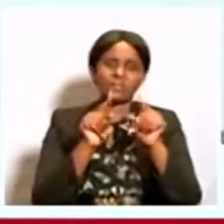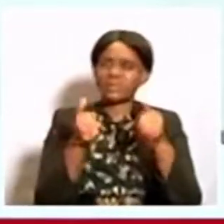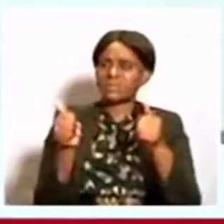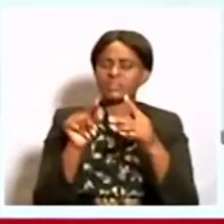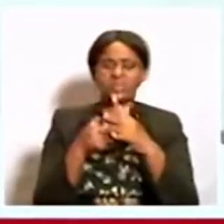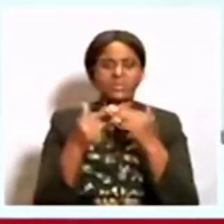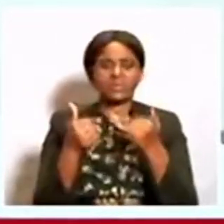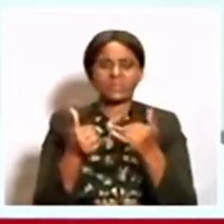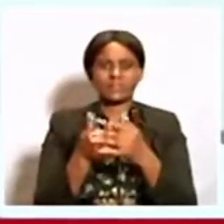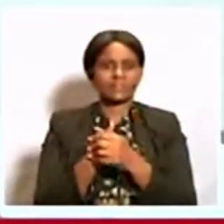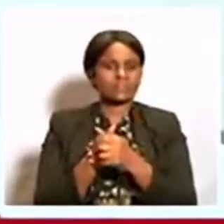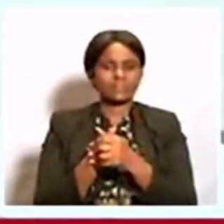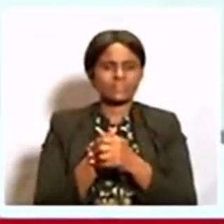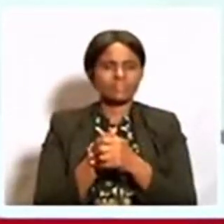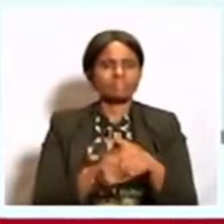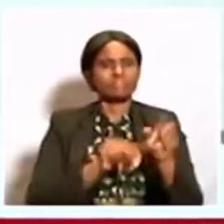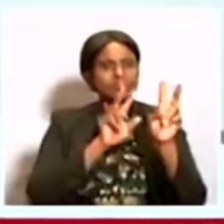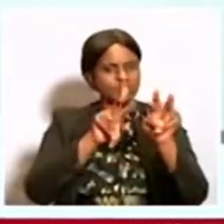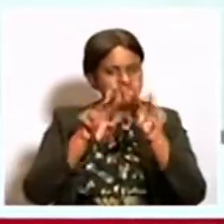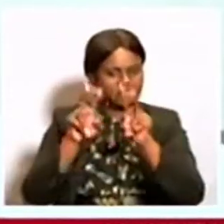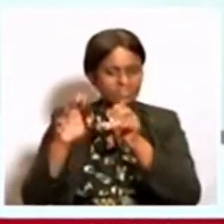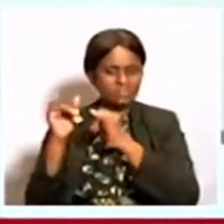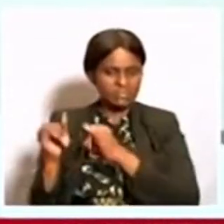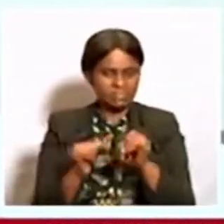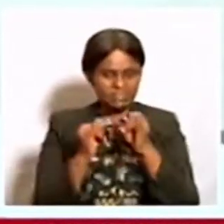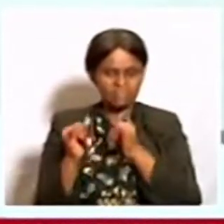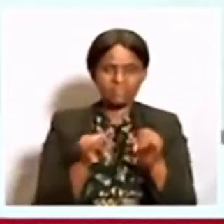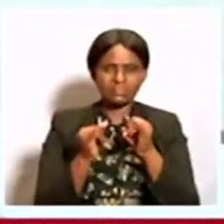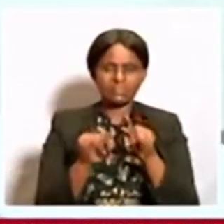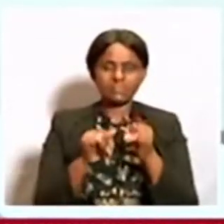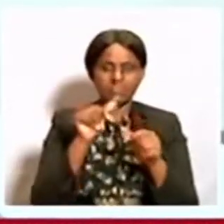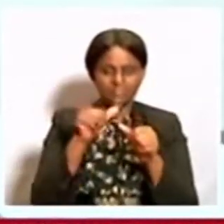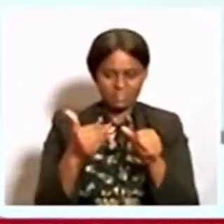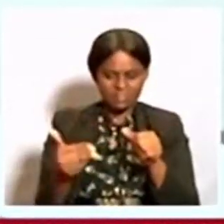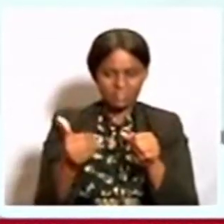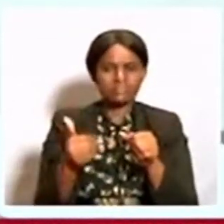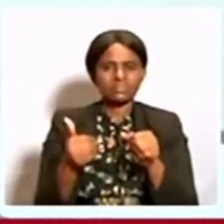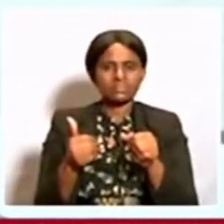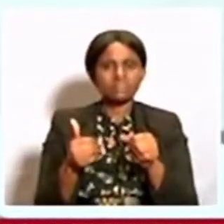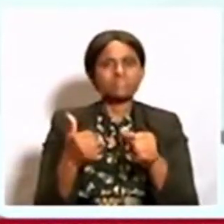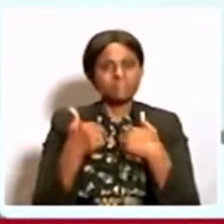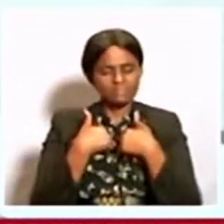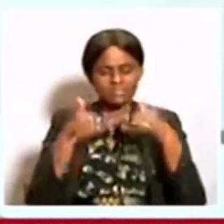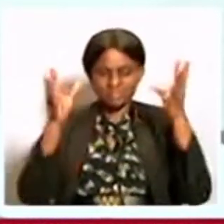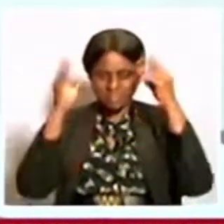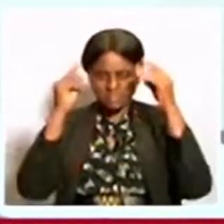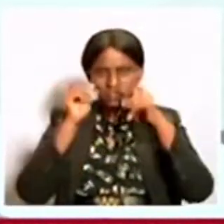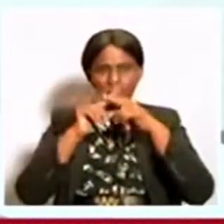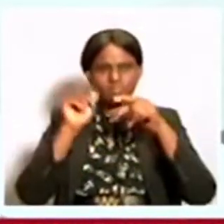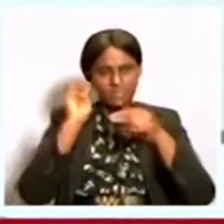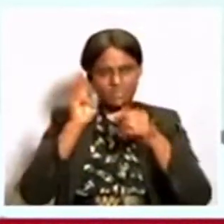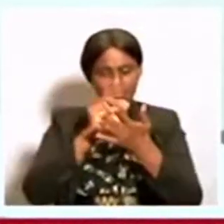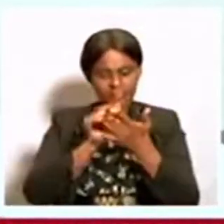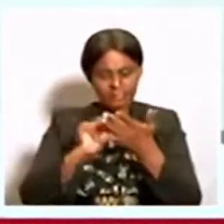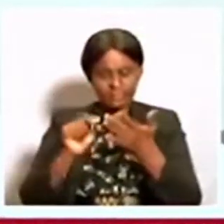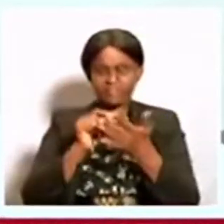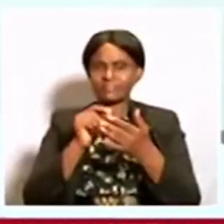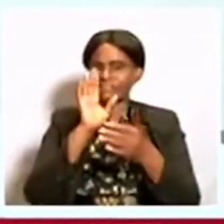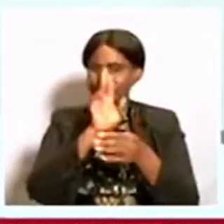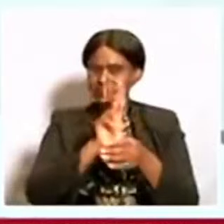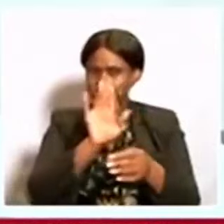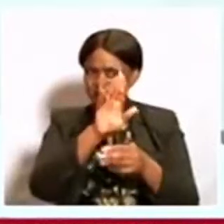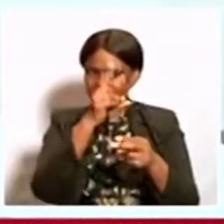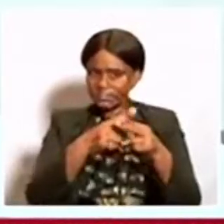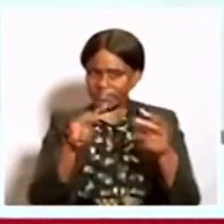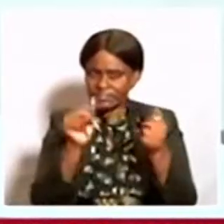start, monitoring the implementation, doing everything. We have technocrats. But they will write against his name. That is